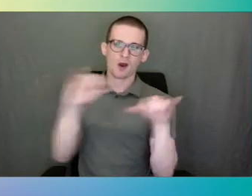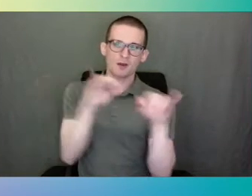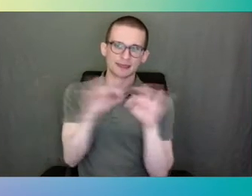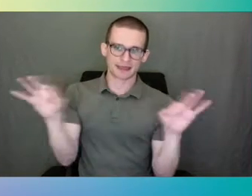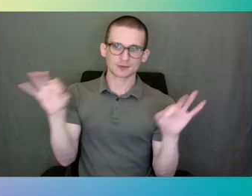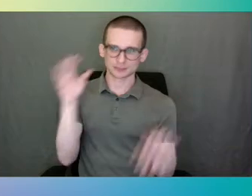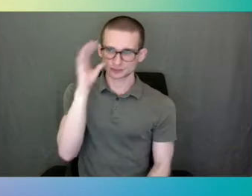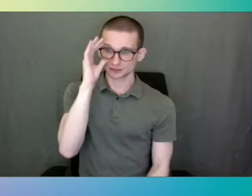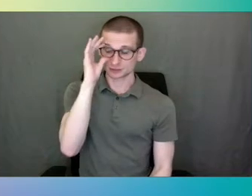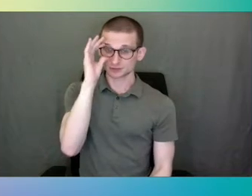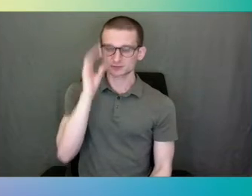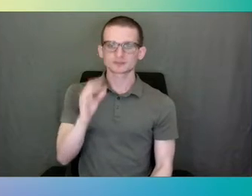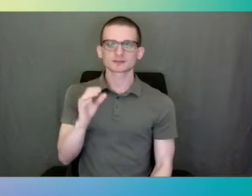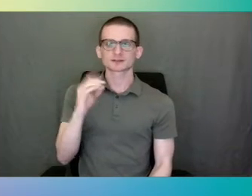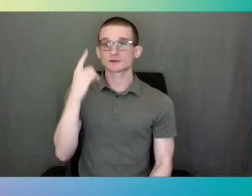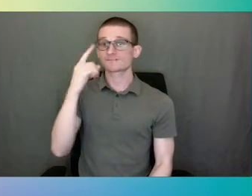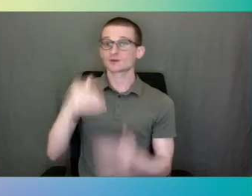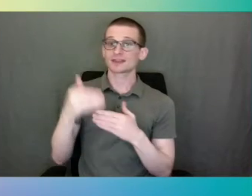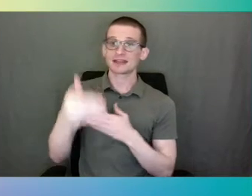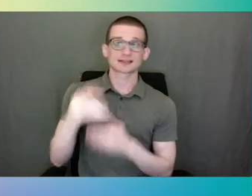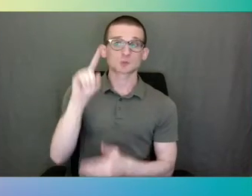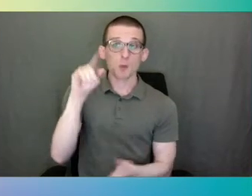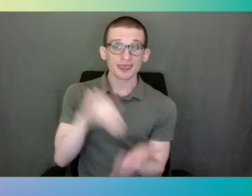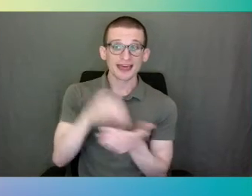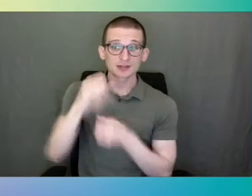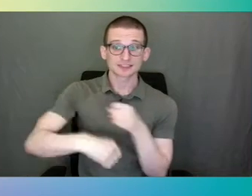the only Bibles we had were in Latin.